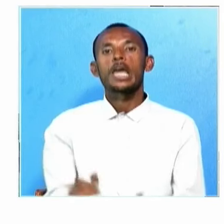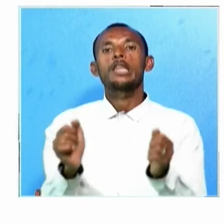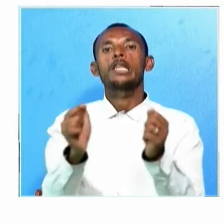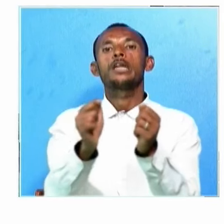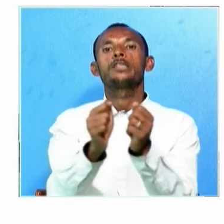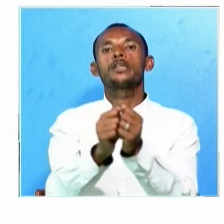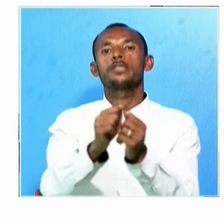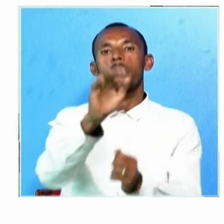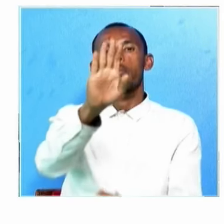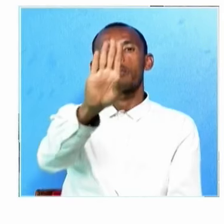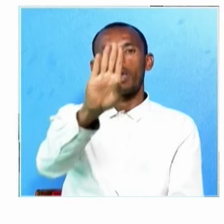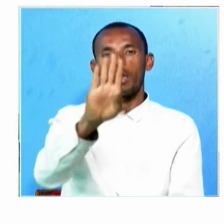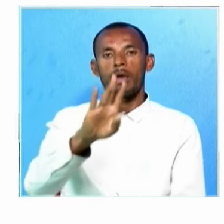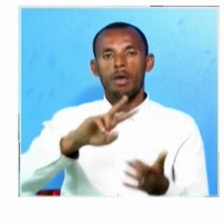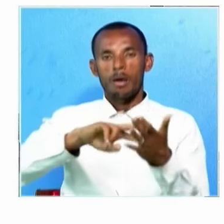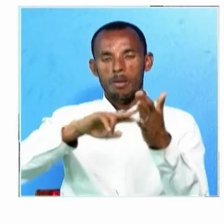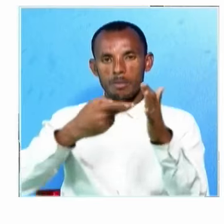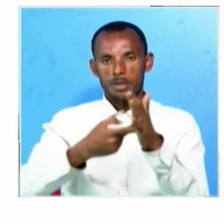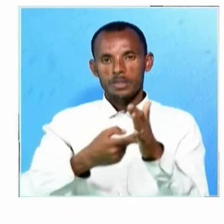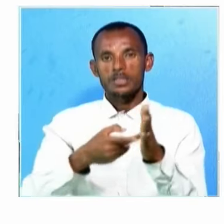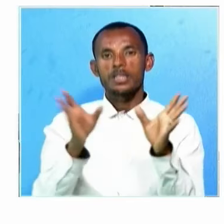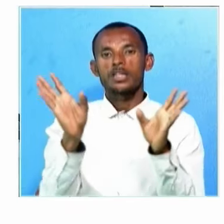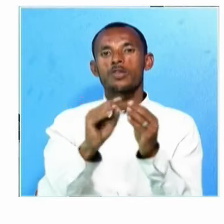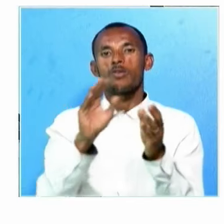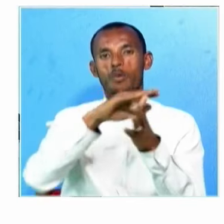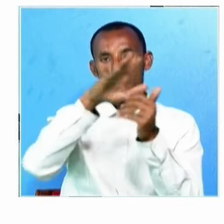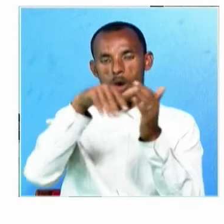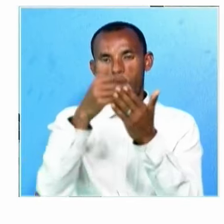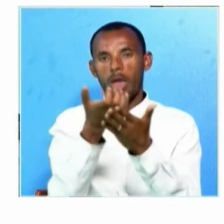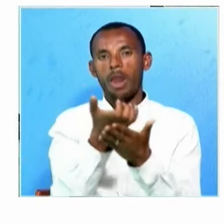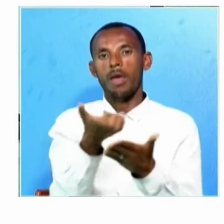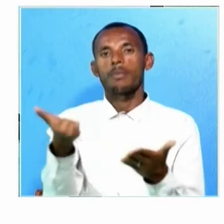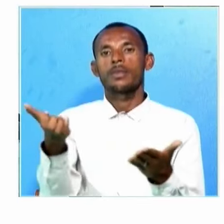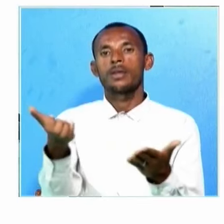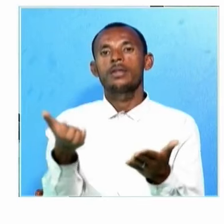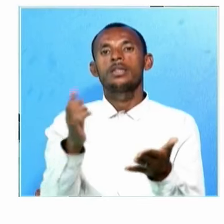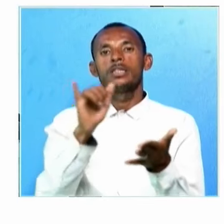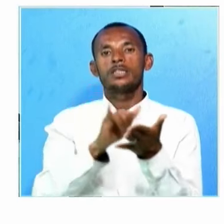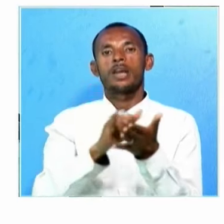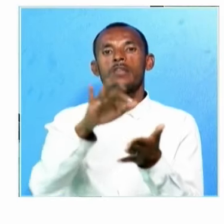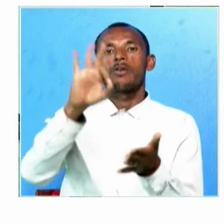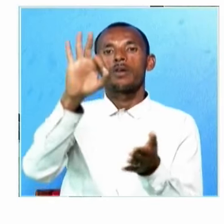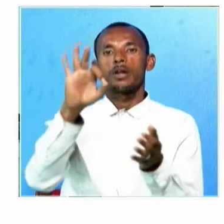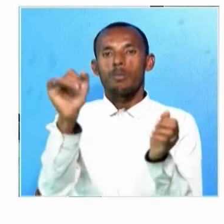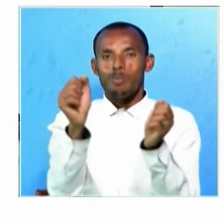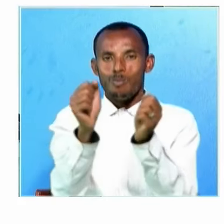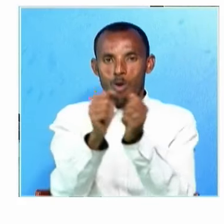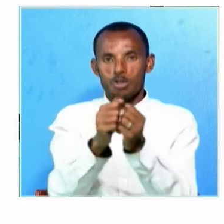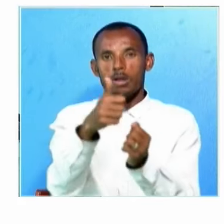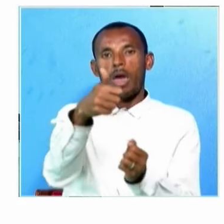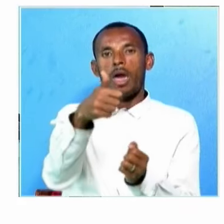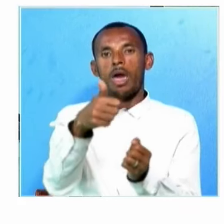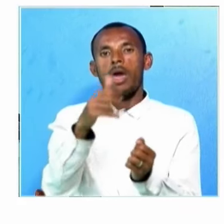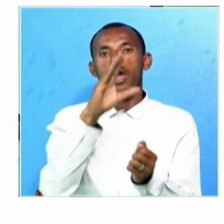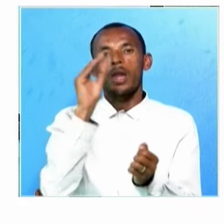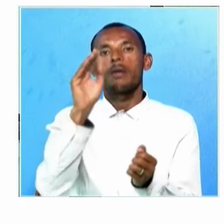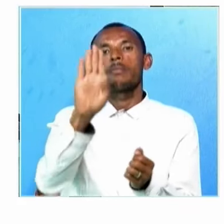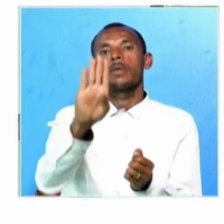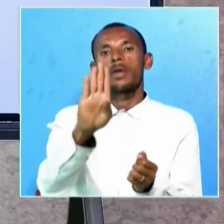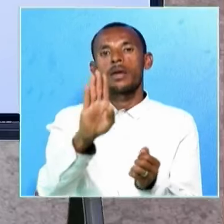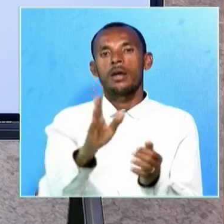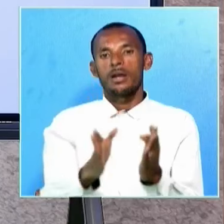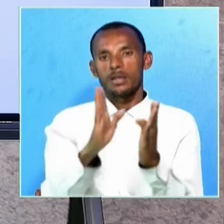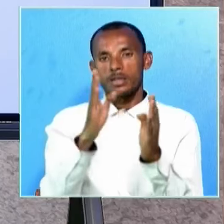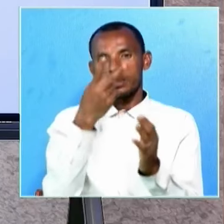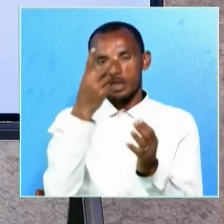intersection B means the set of all elements that are found both in A and B. Now let's